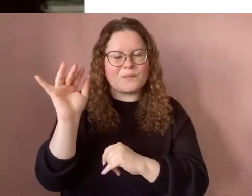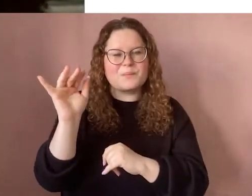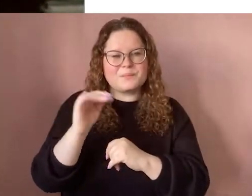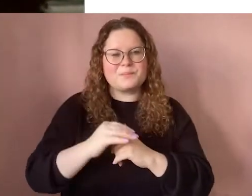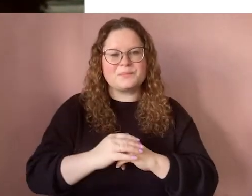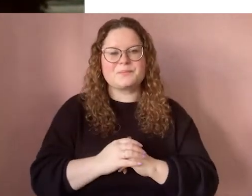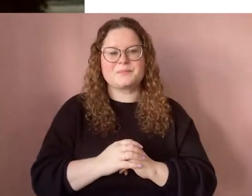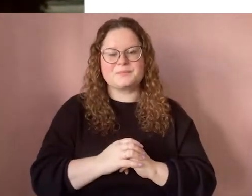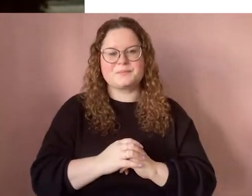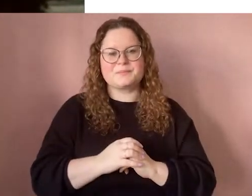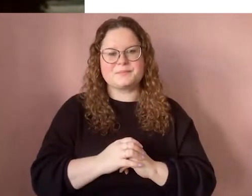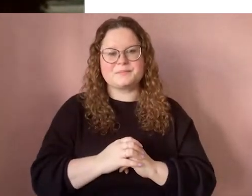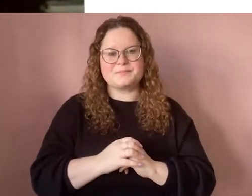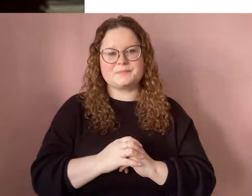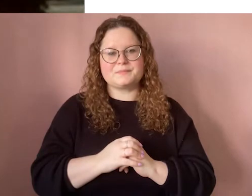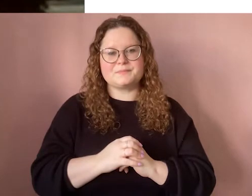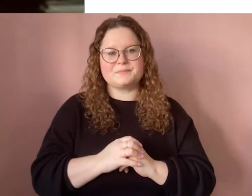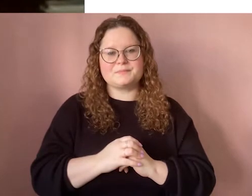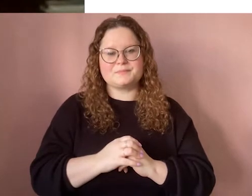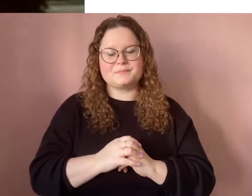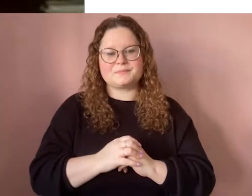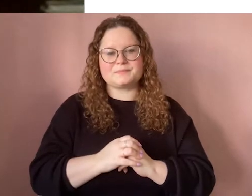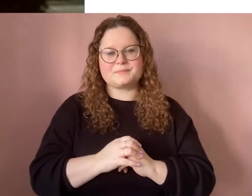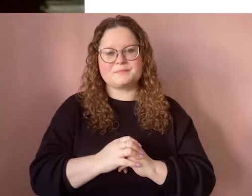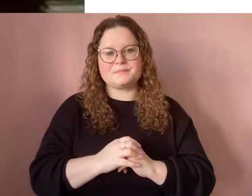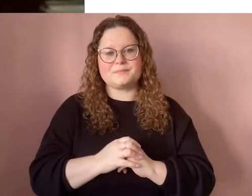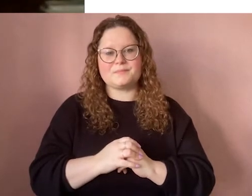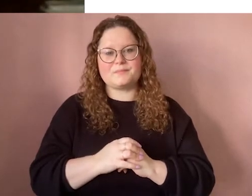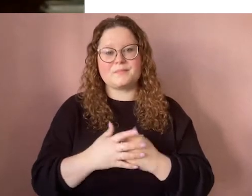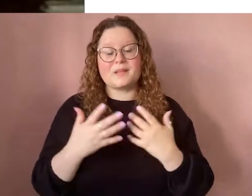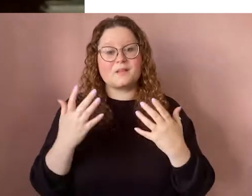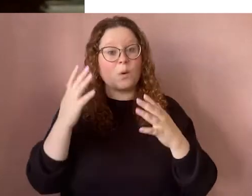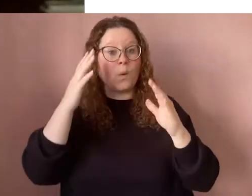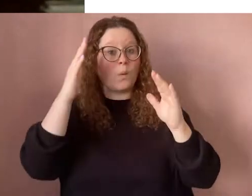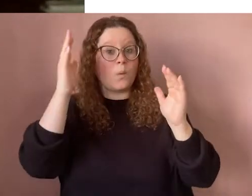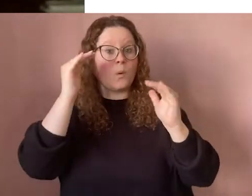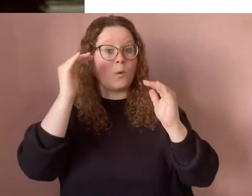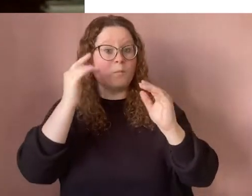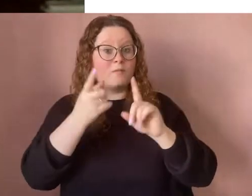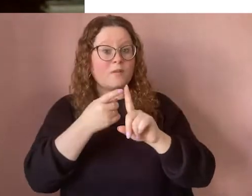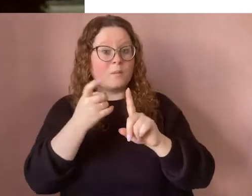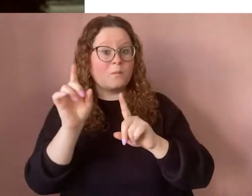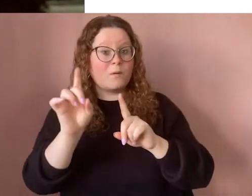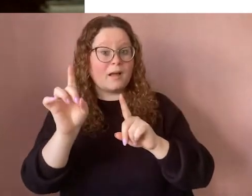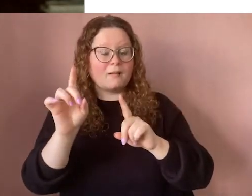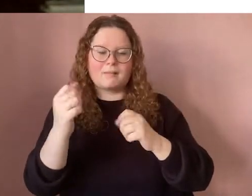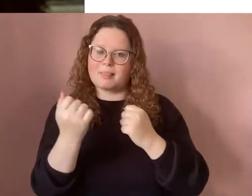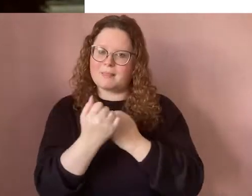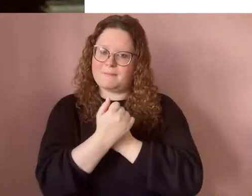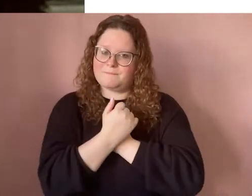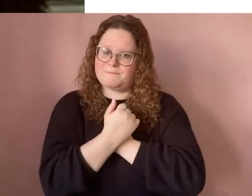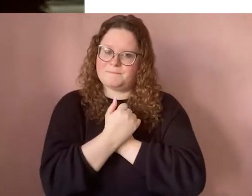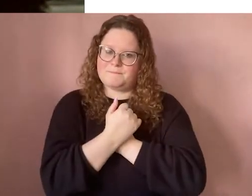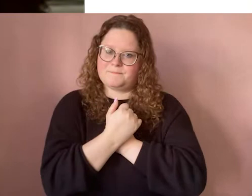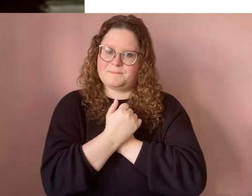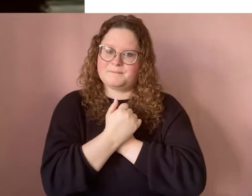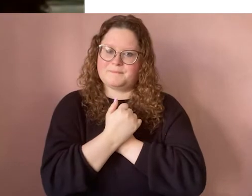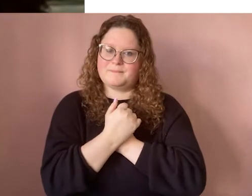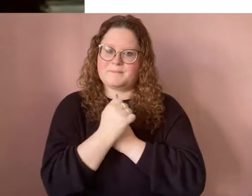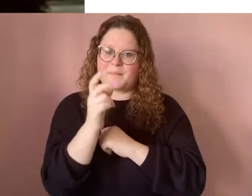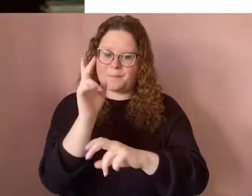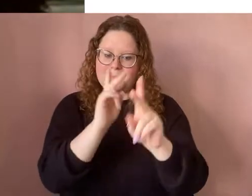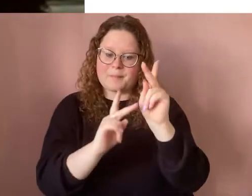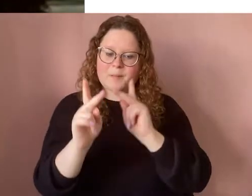it is. And that is always the possibility of love between and among us and reaching out to each other. This is a